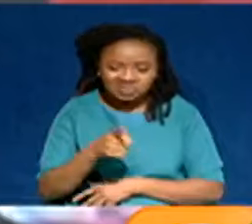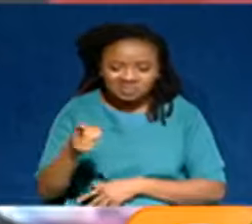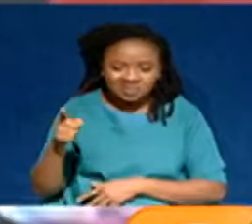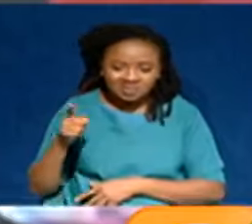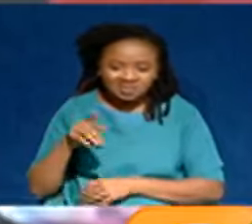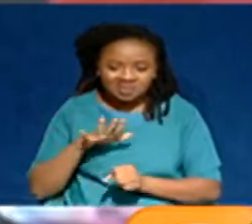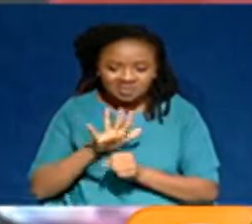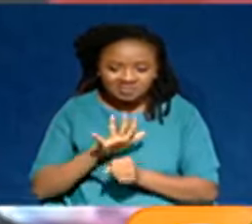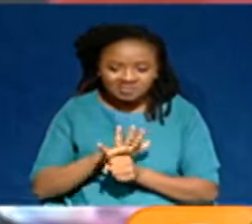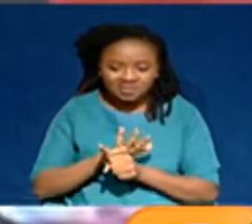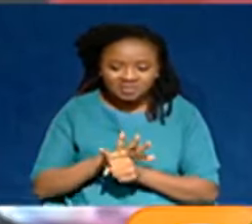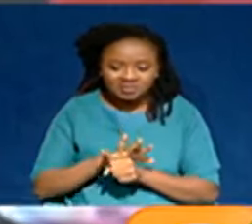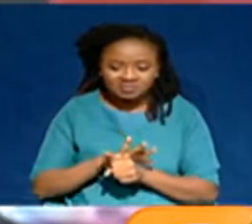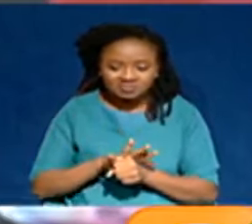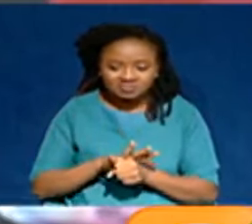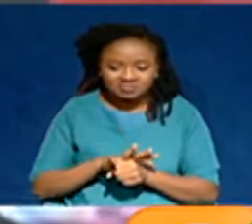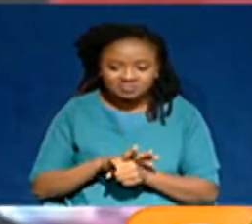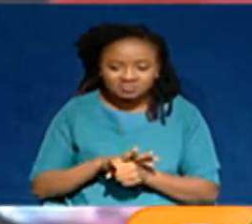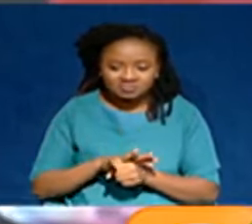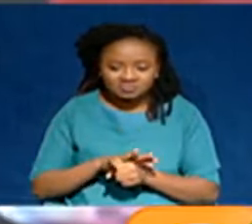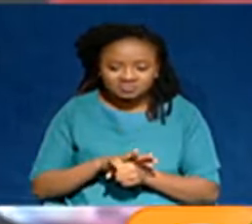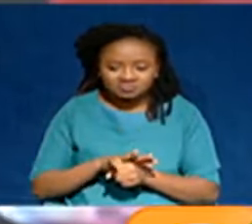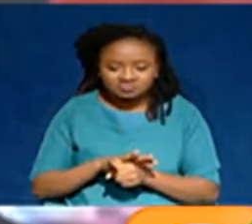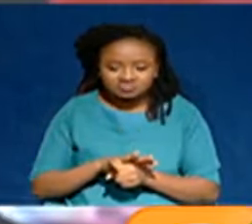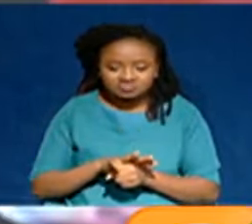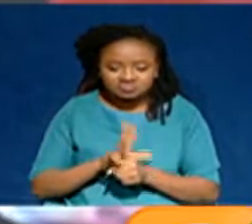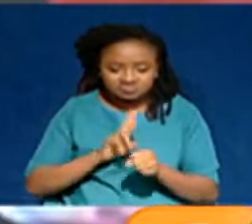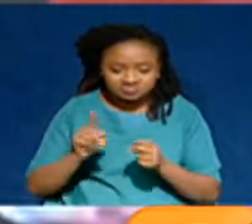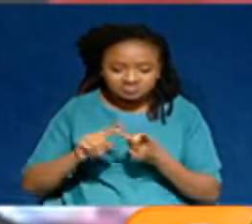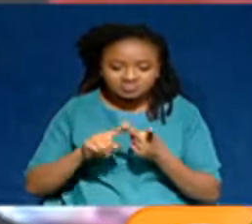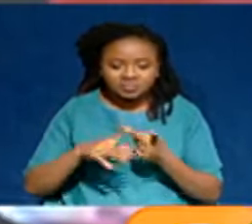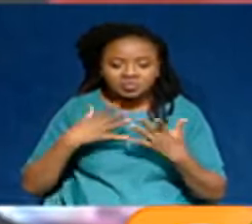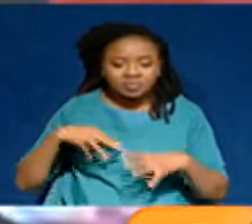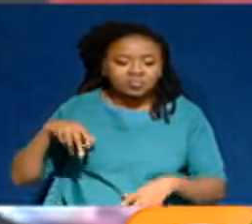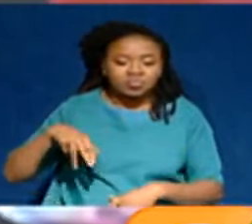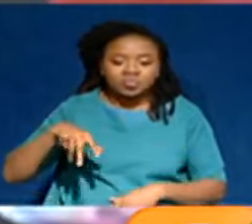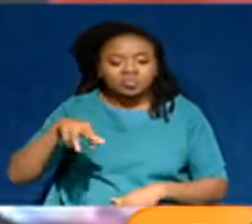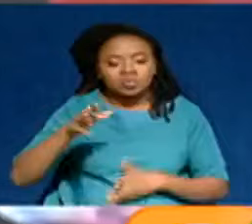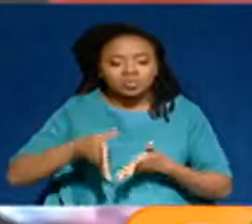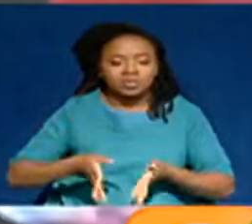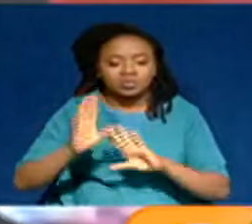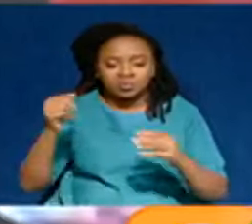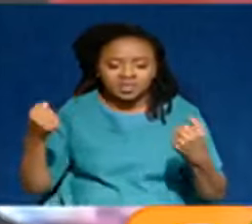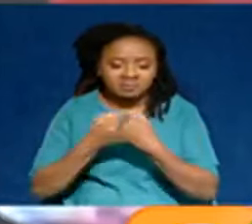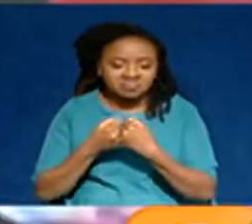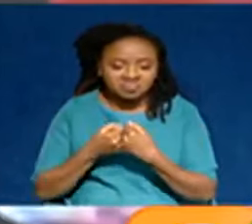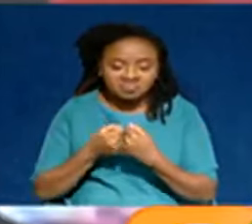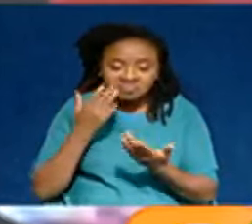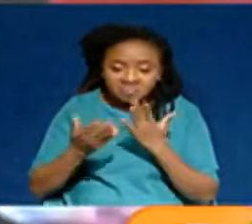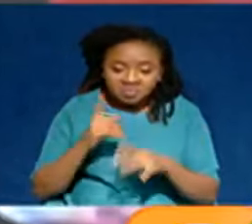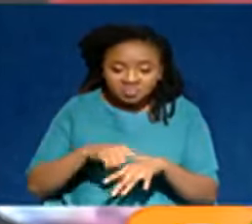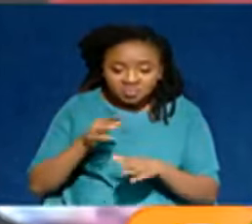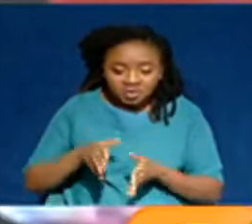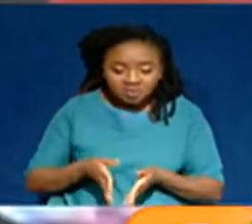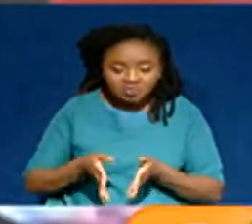supposed to be transport of last mile, and then followed by pedestrians who are knocked on the road, either when they were crossing the